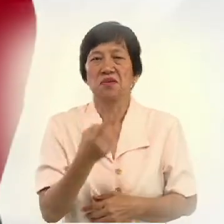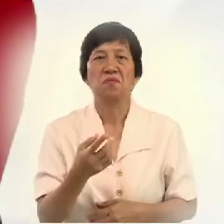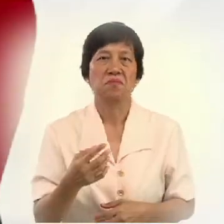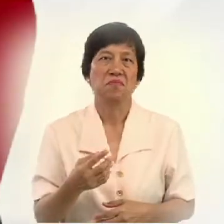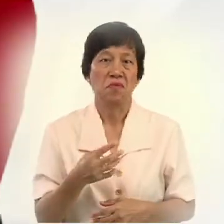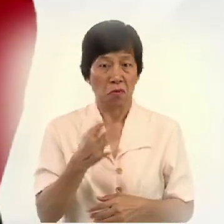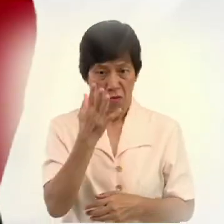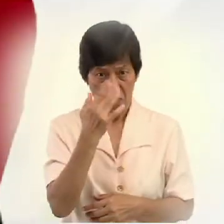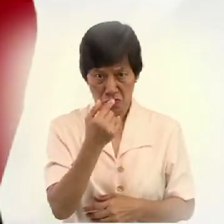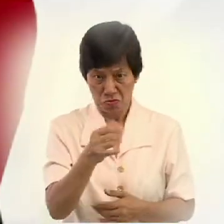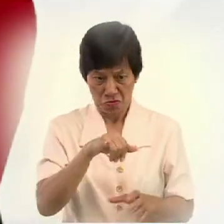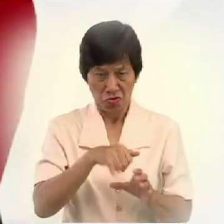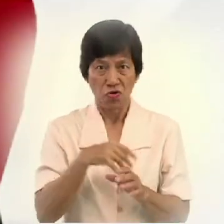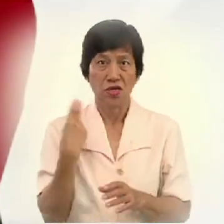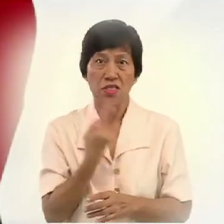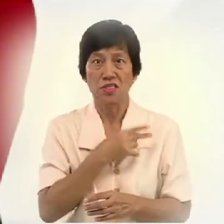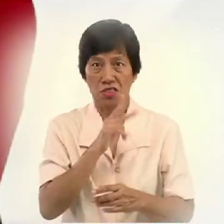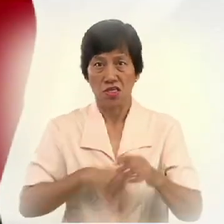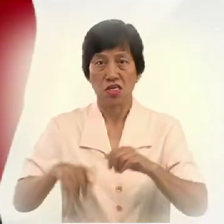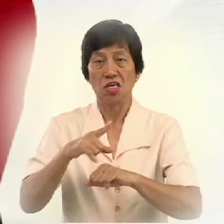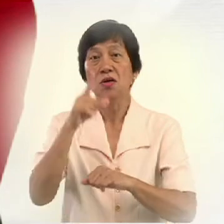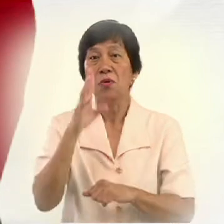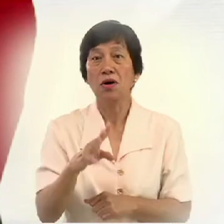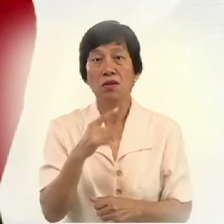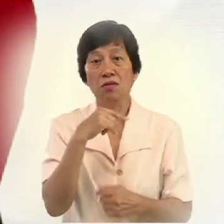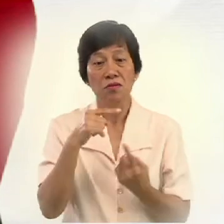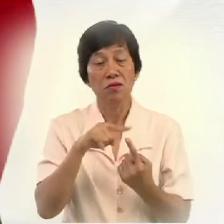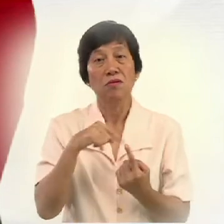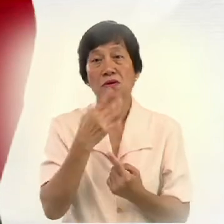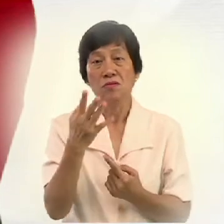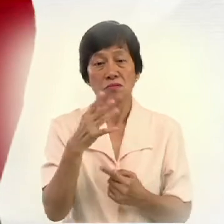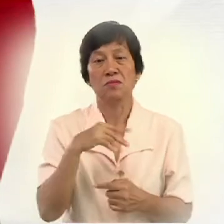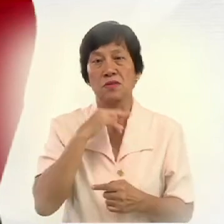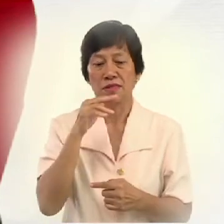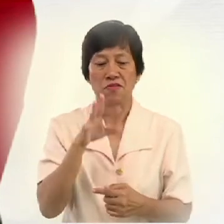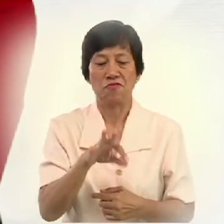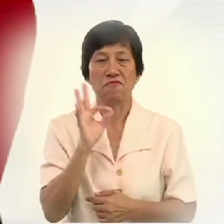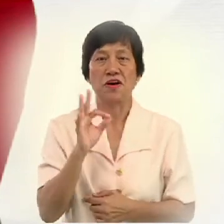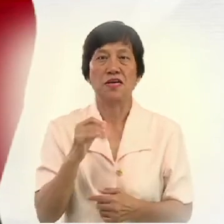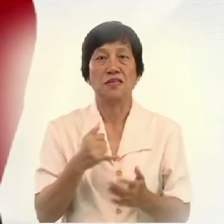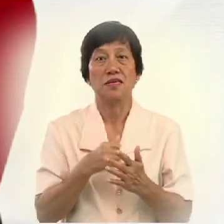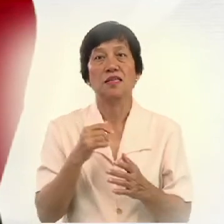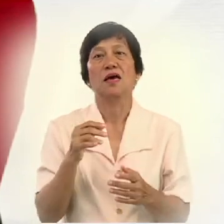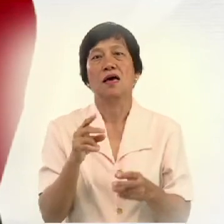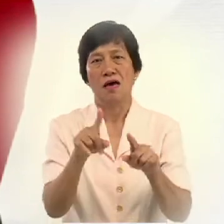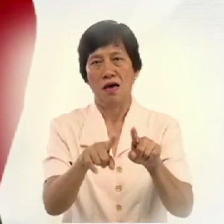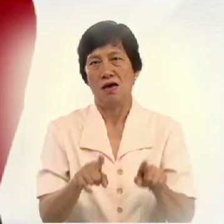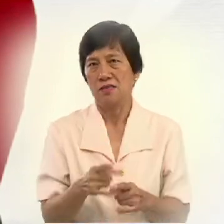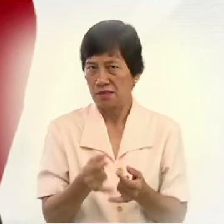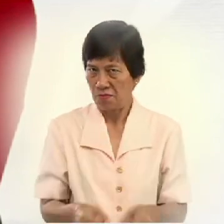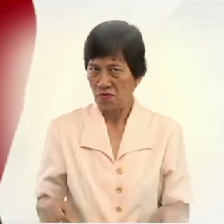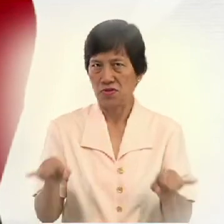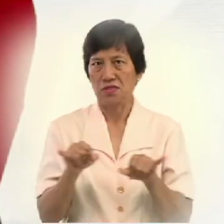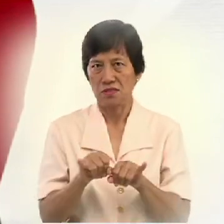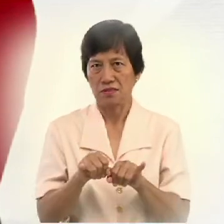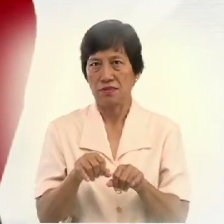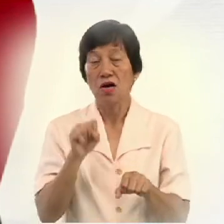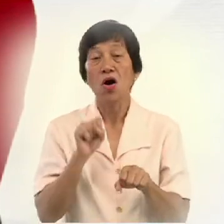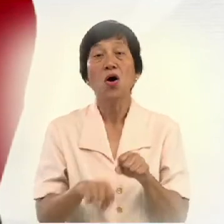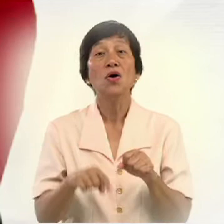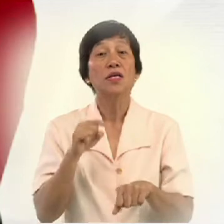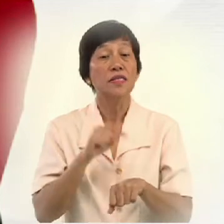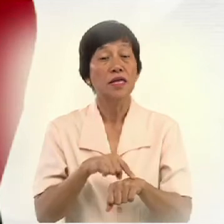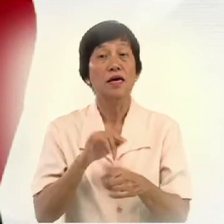Those who did not find any value in the kingdom of God, probably God will say, well, why will you join us in the kingdom of